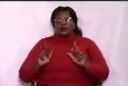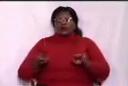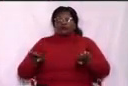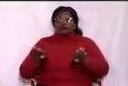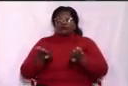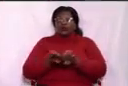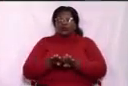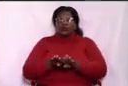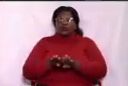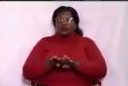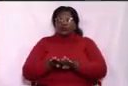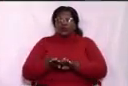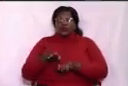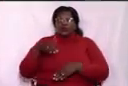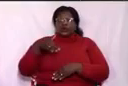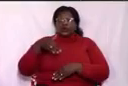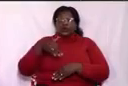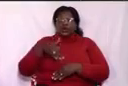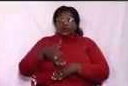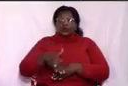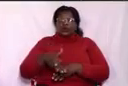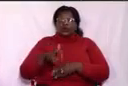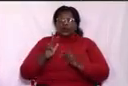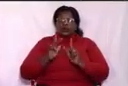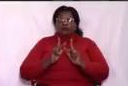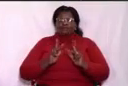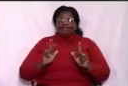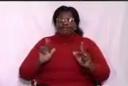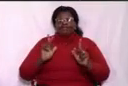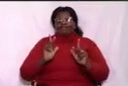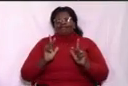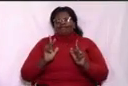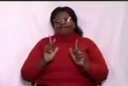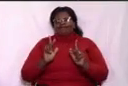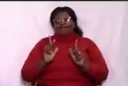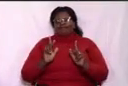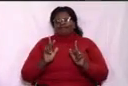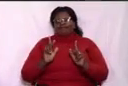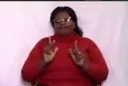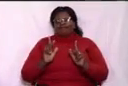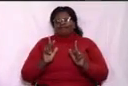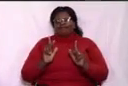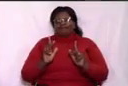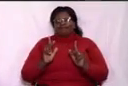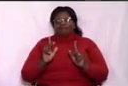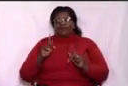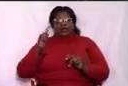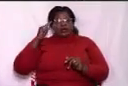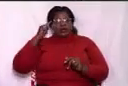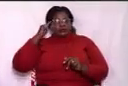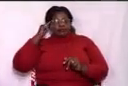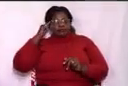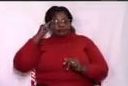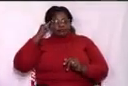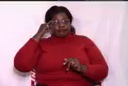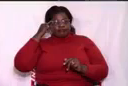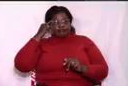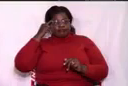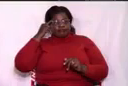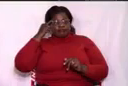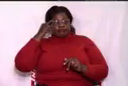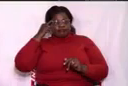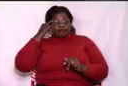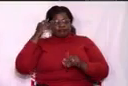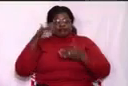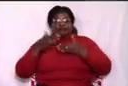a thriving Namibian startup ecosystem. Now, I think while we are almost at the end